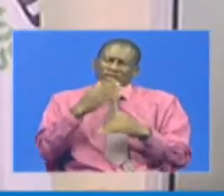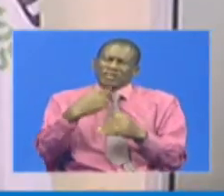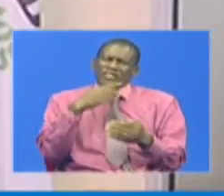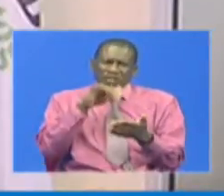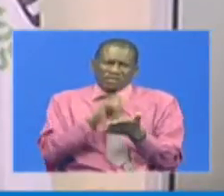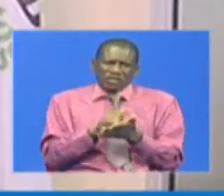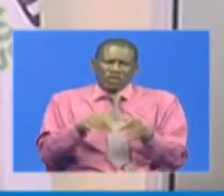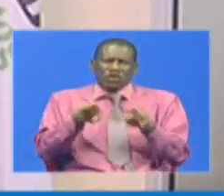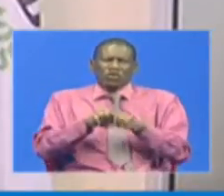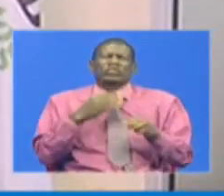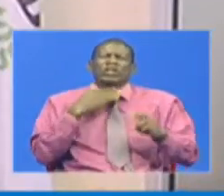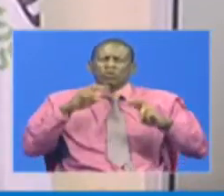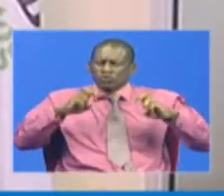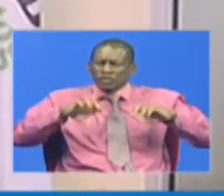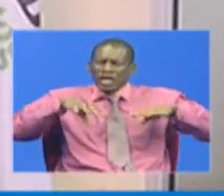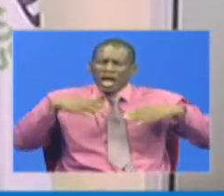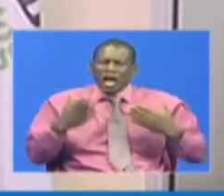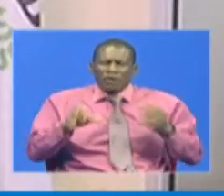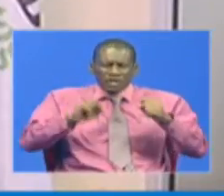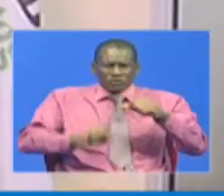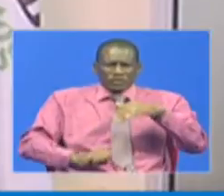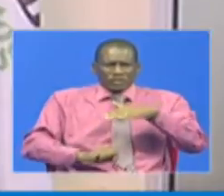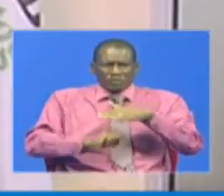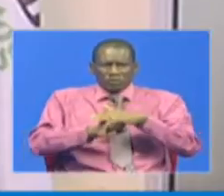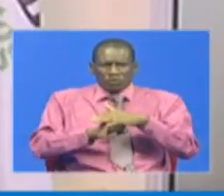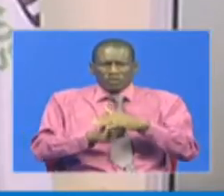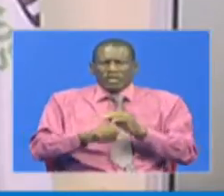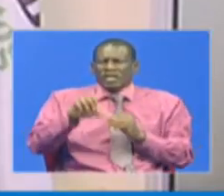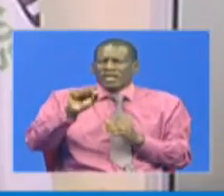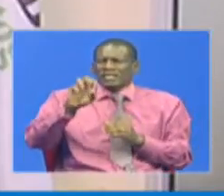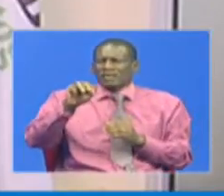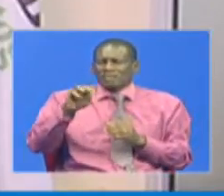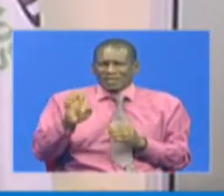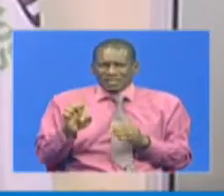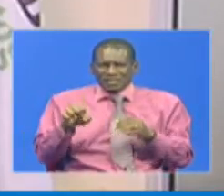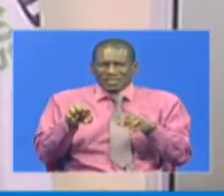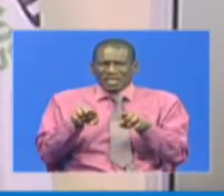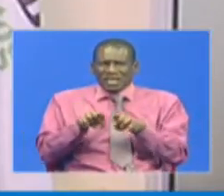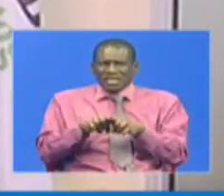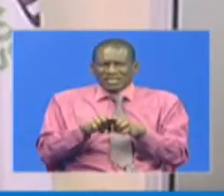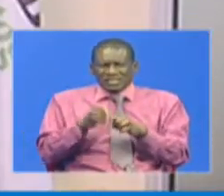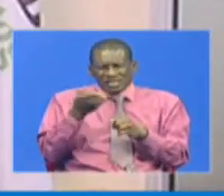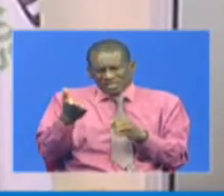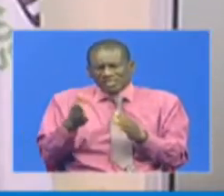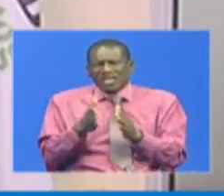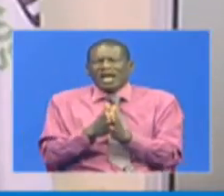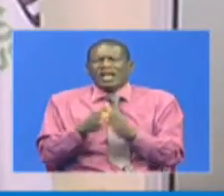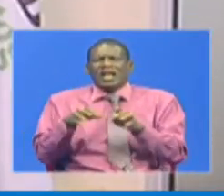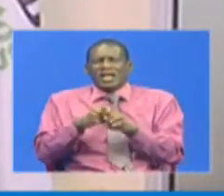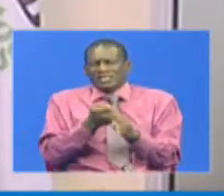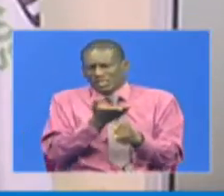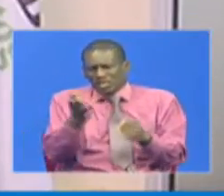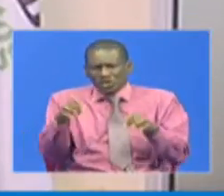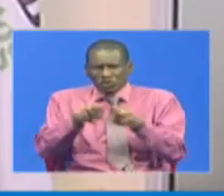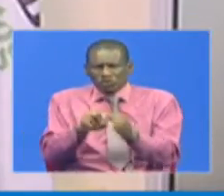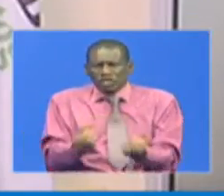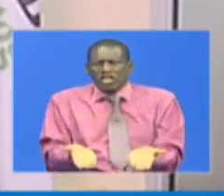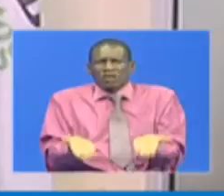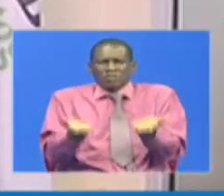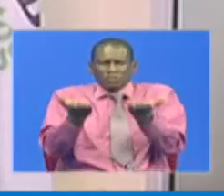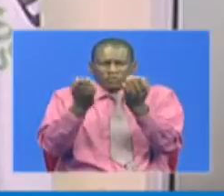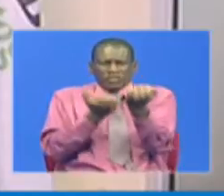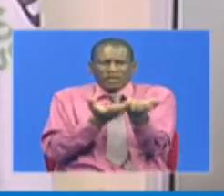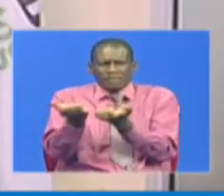want to look at how do we support SMEs as they get out of that and as they also enhance their